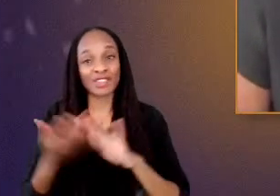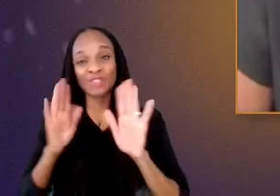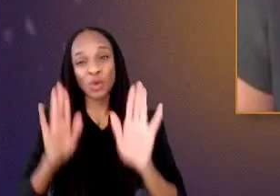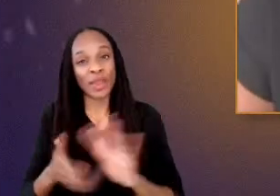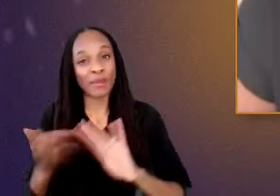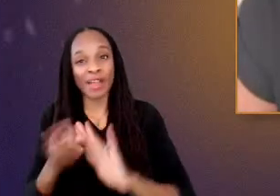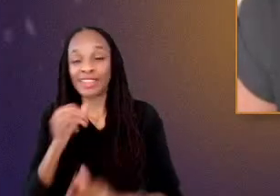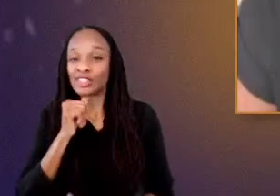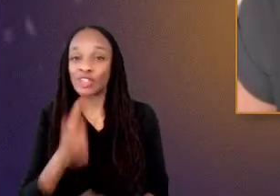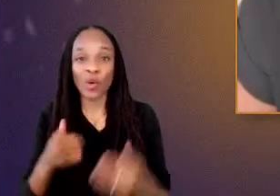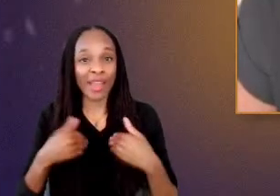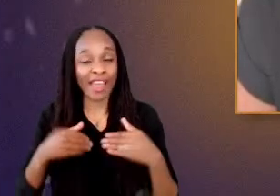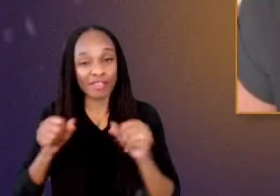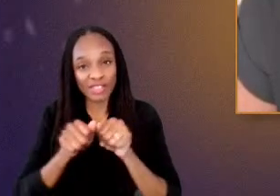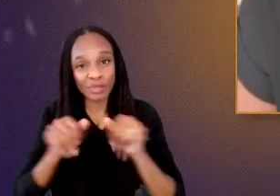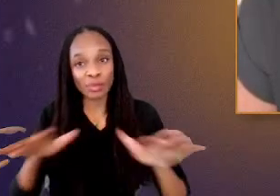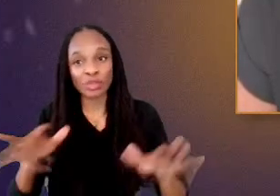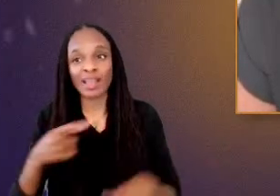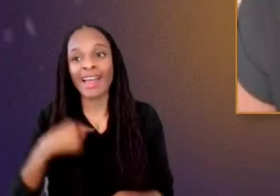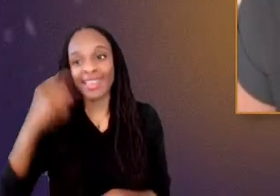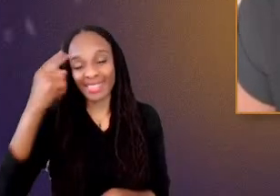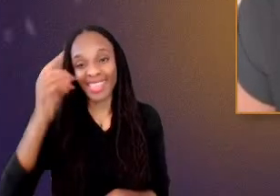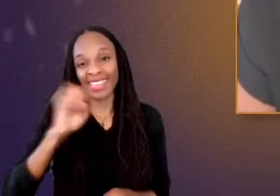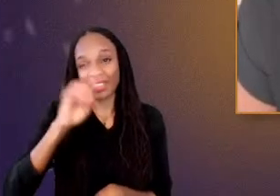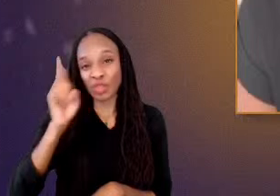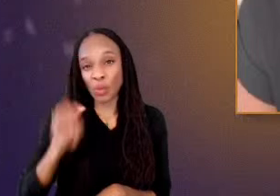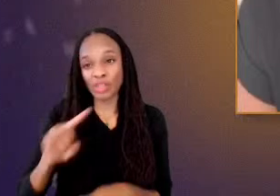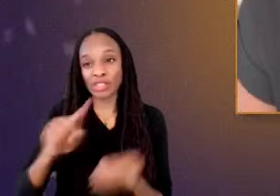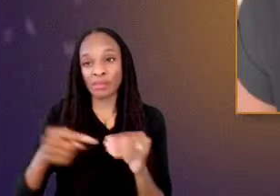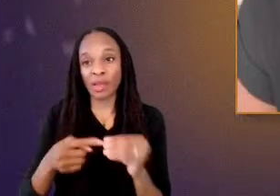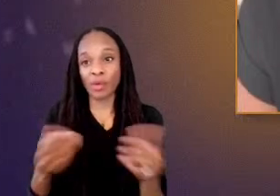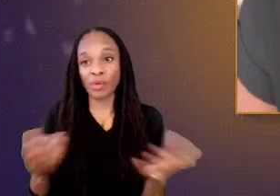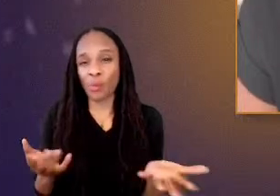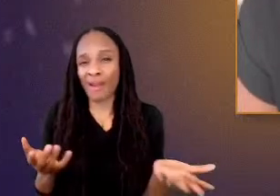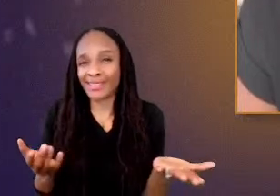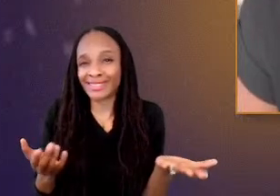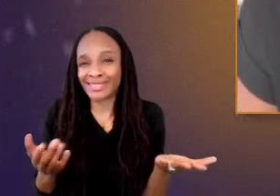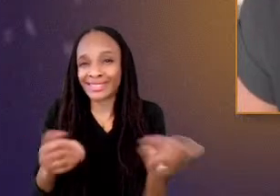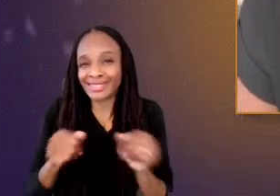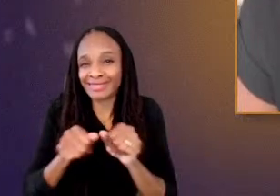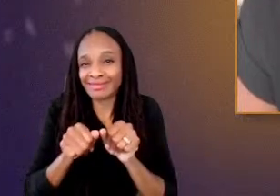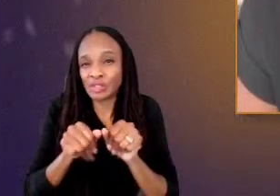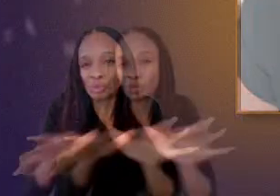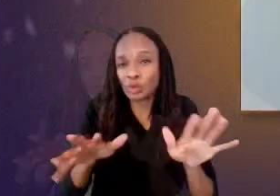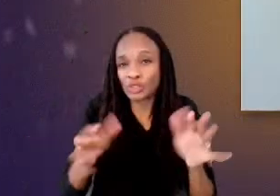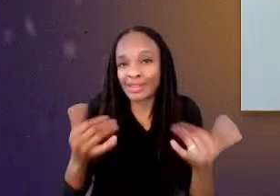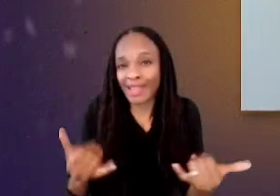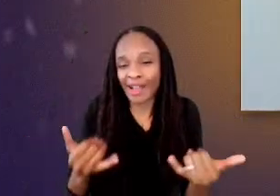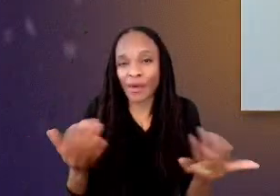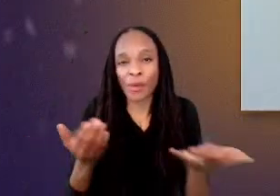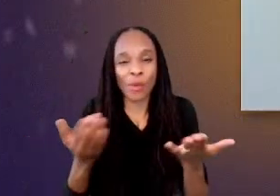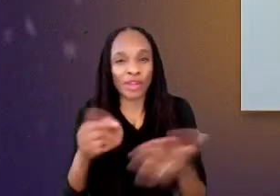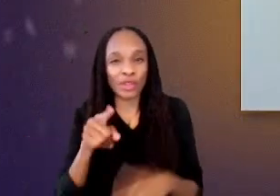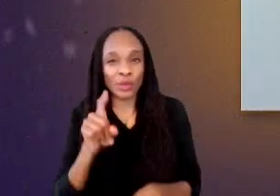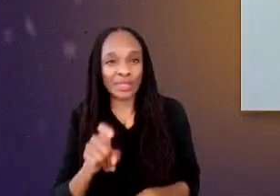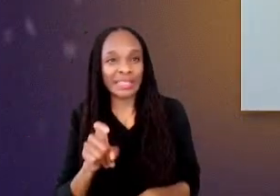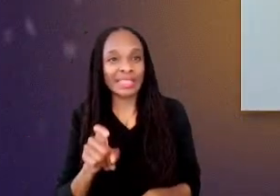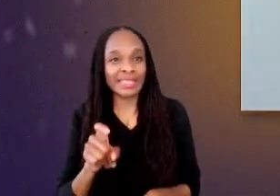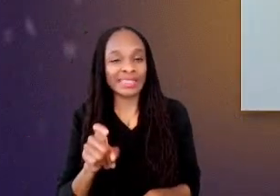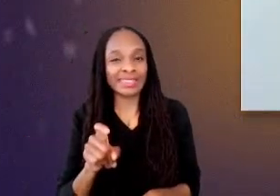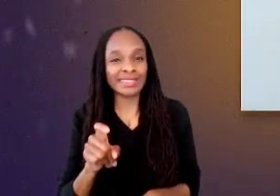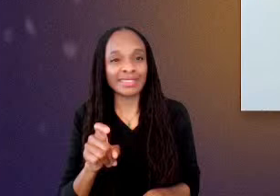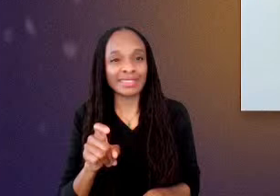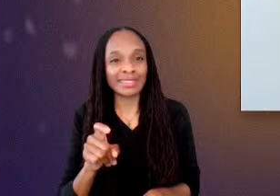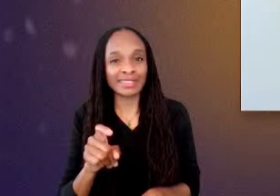distribution. And so I think the question is really like, what is distribution now? And what does it take to